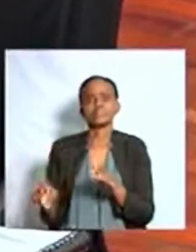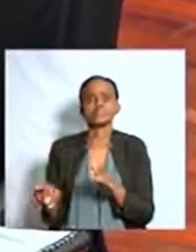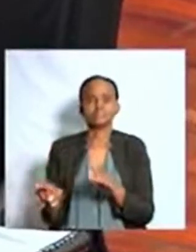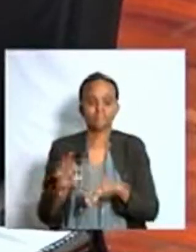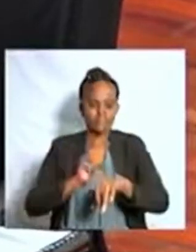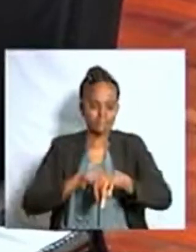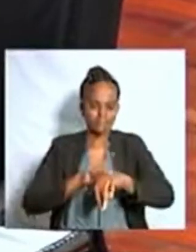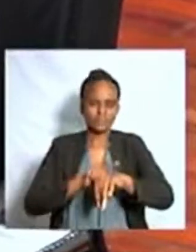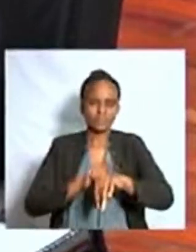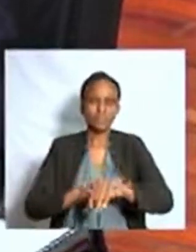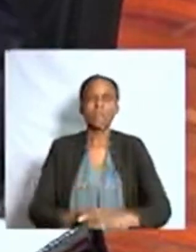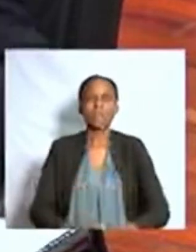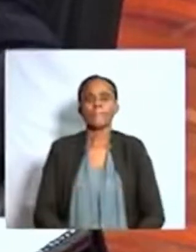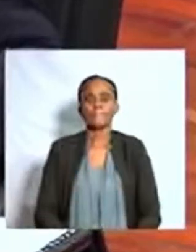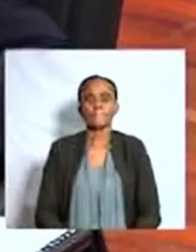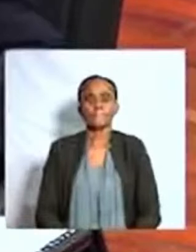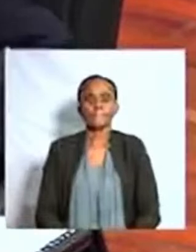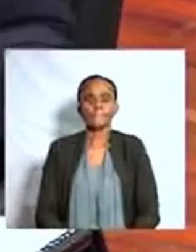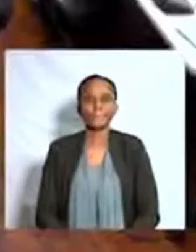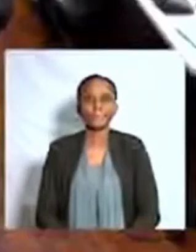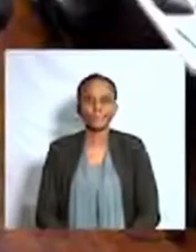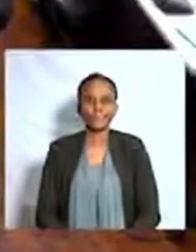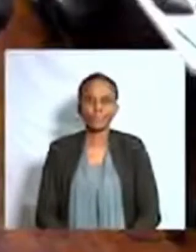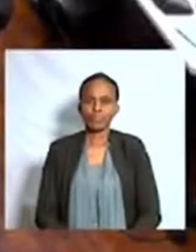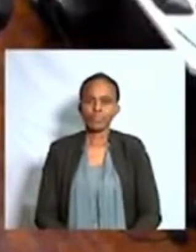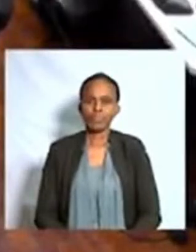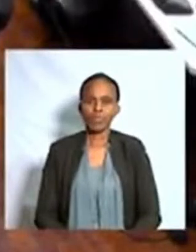chance. Town Clerk.